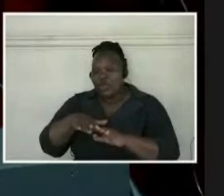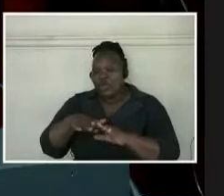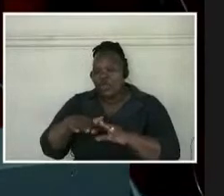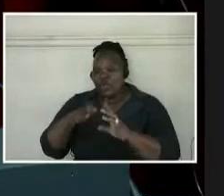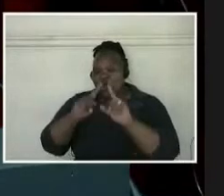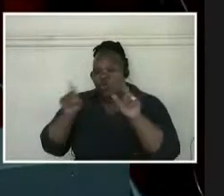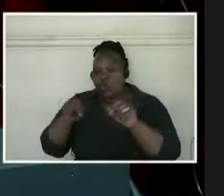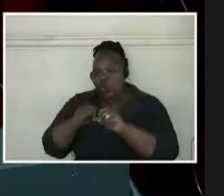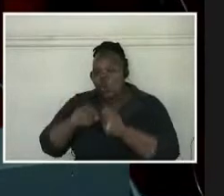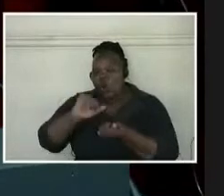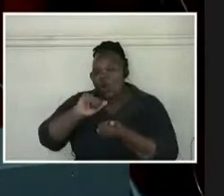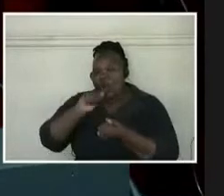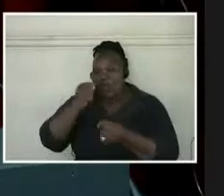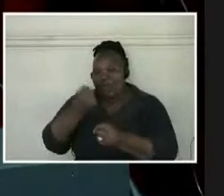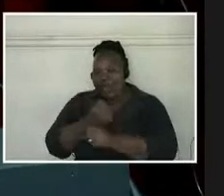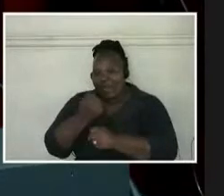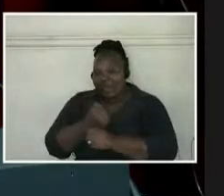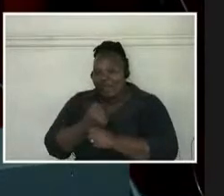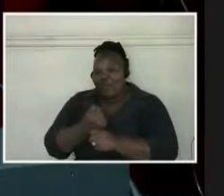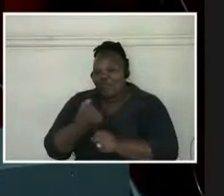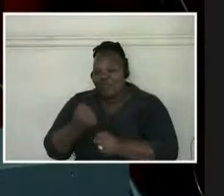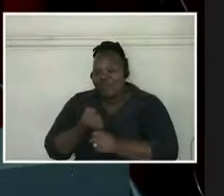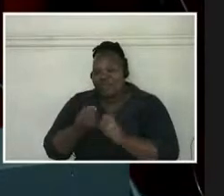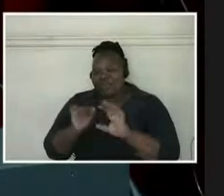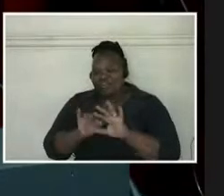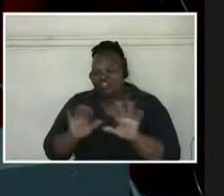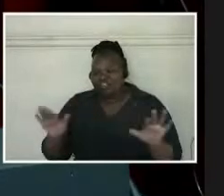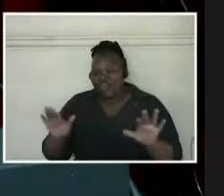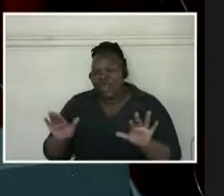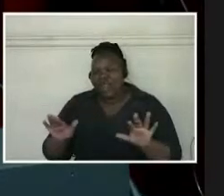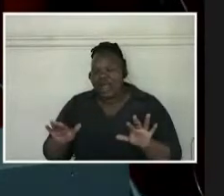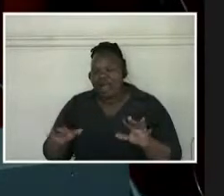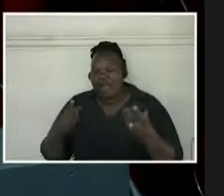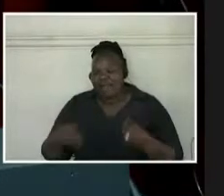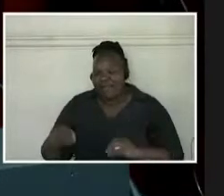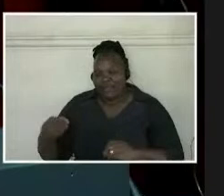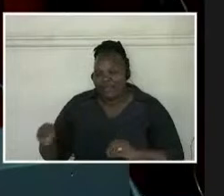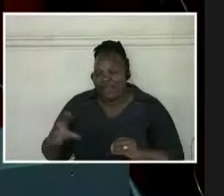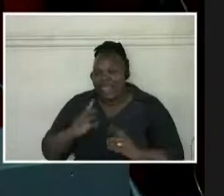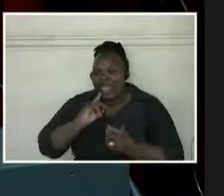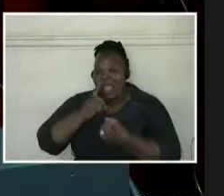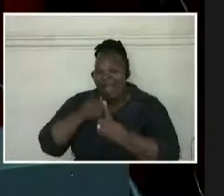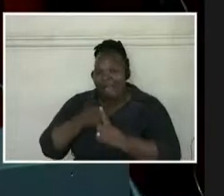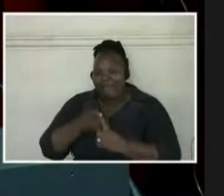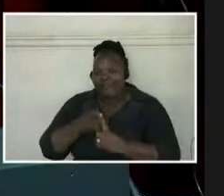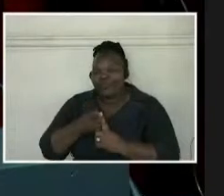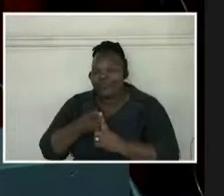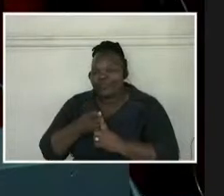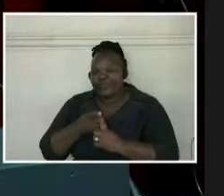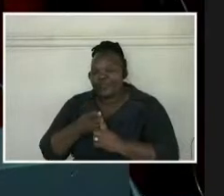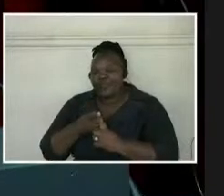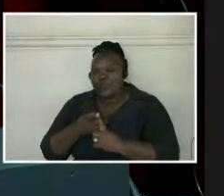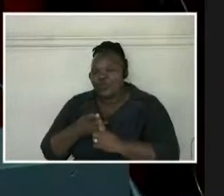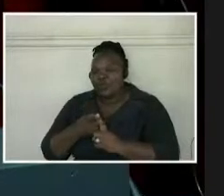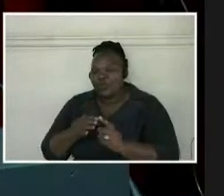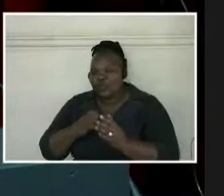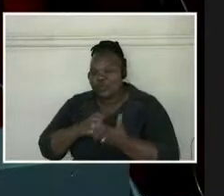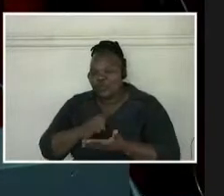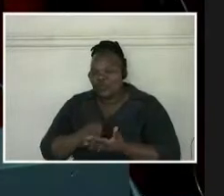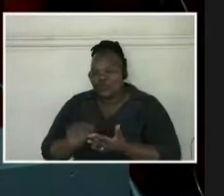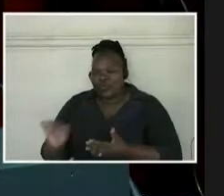occupied as we embark on this journey our aim will be to amplify the message by his